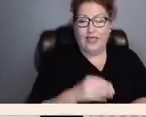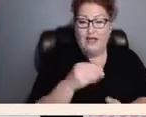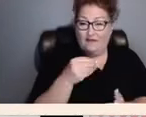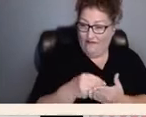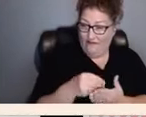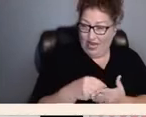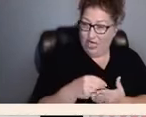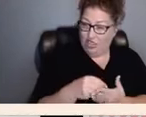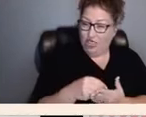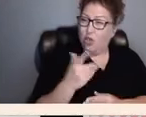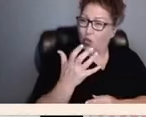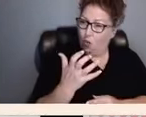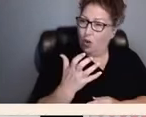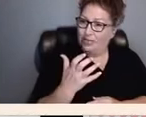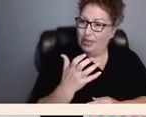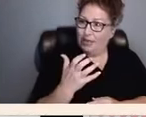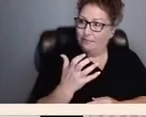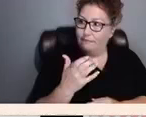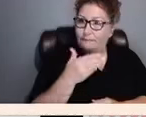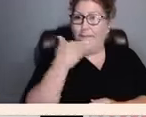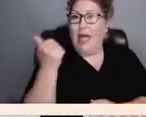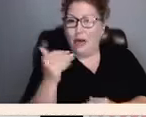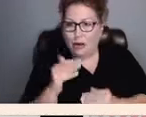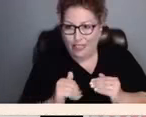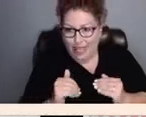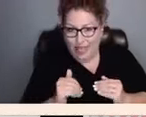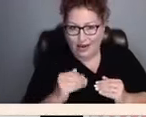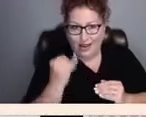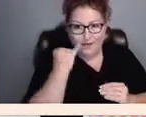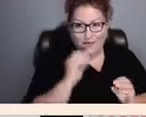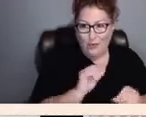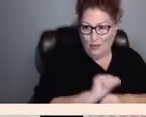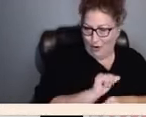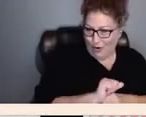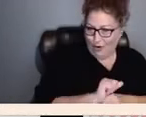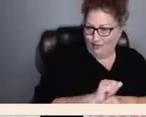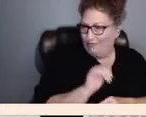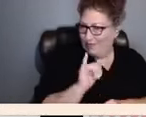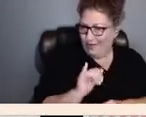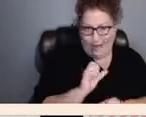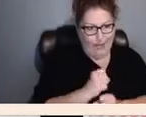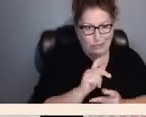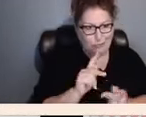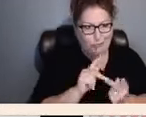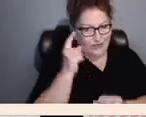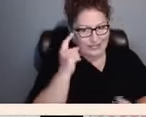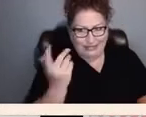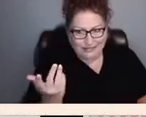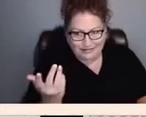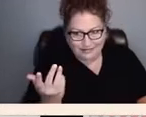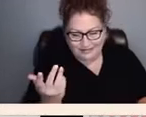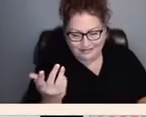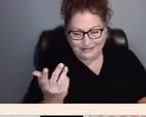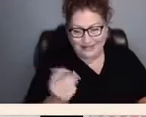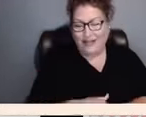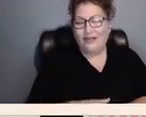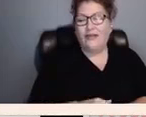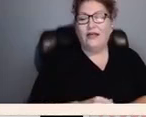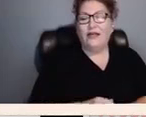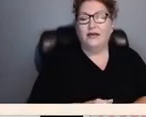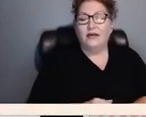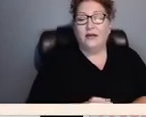want to be better off than if you weren't working, right? That kind of makes perfect sense to all of us. And